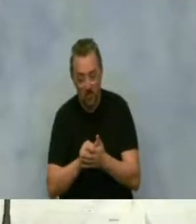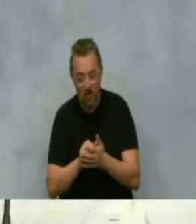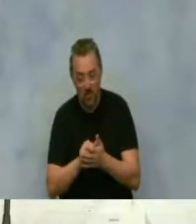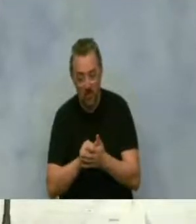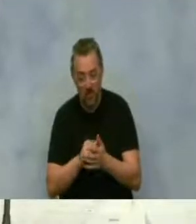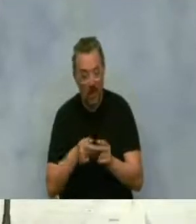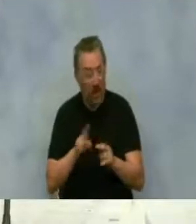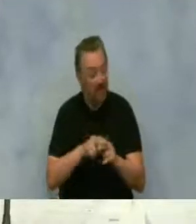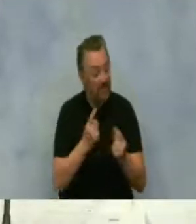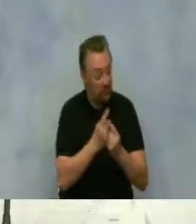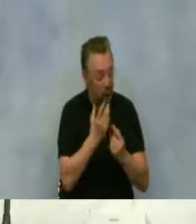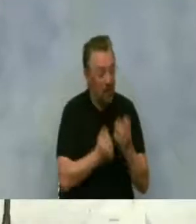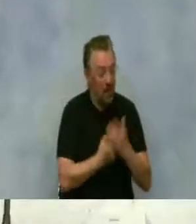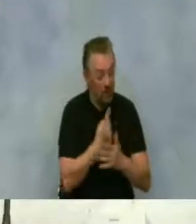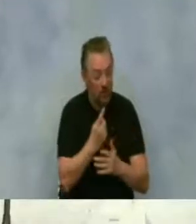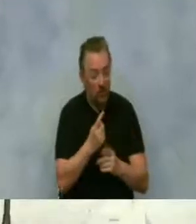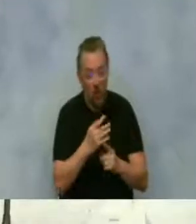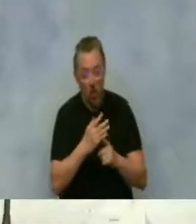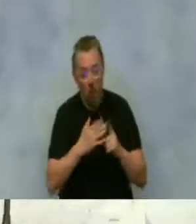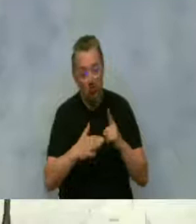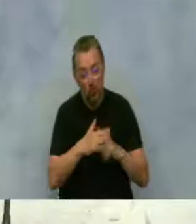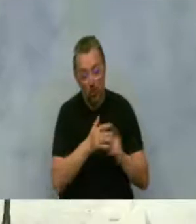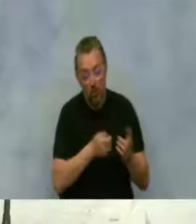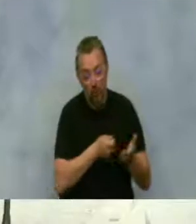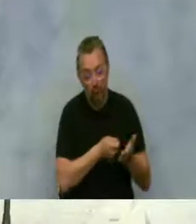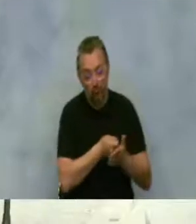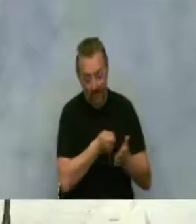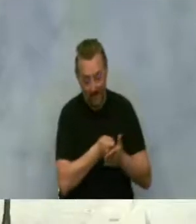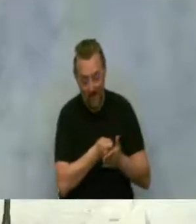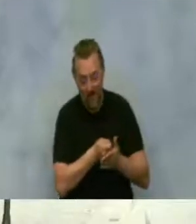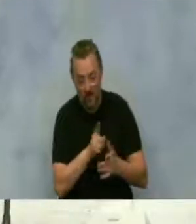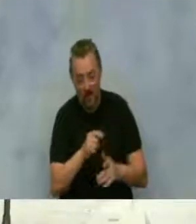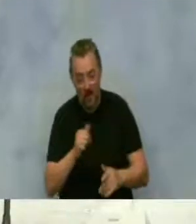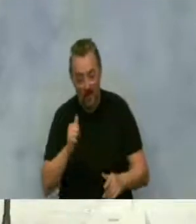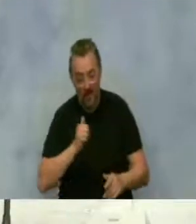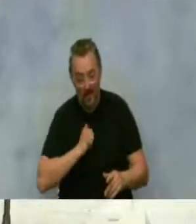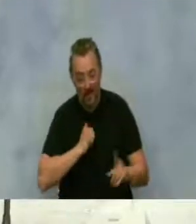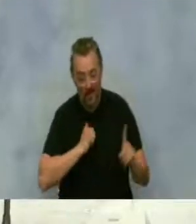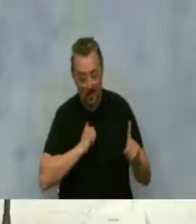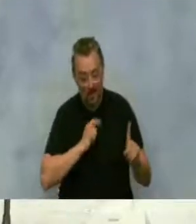up. But I think that certainly in the social rented sector, the expectations of a